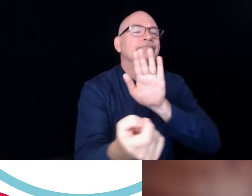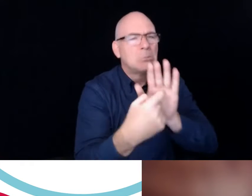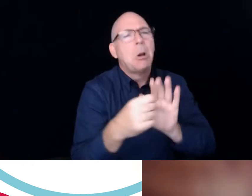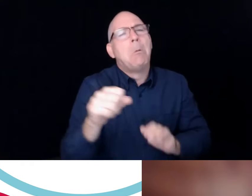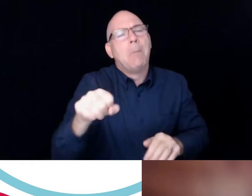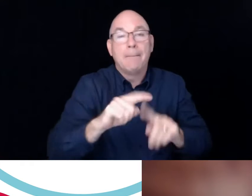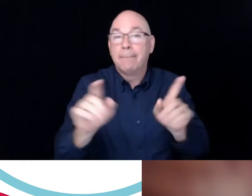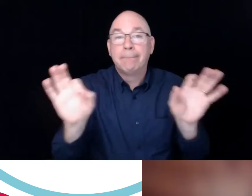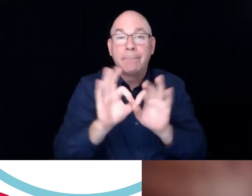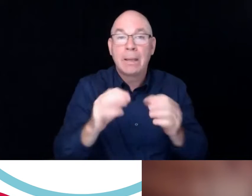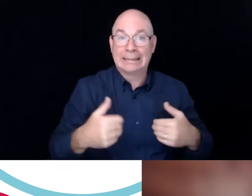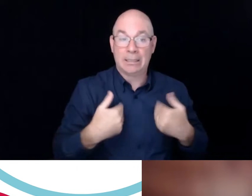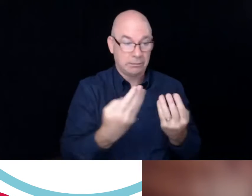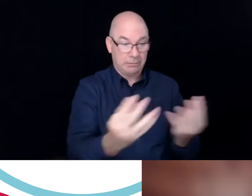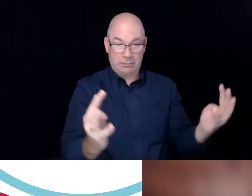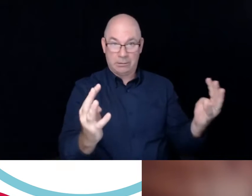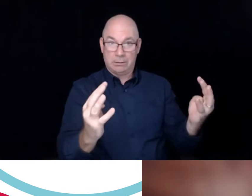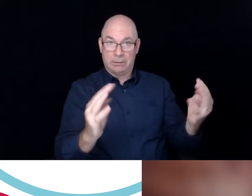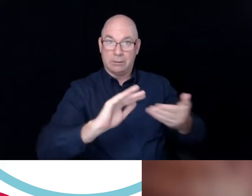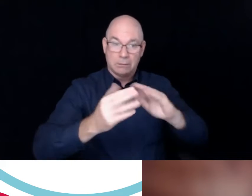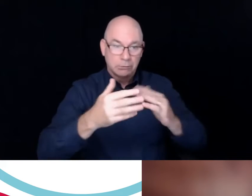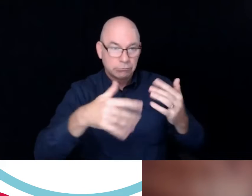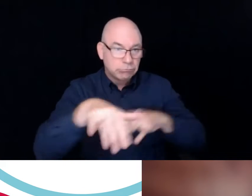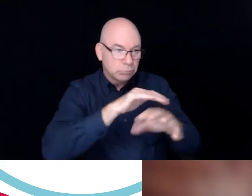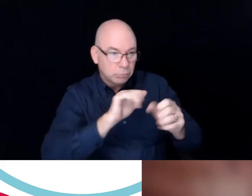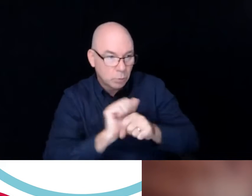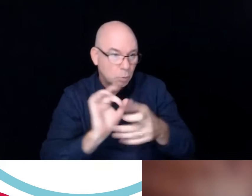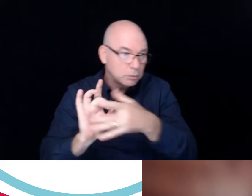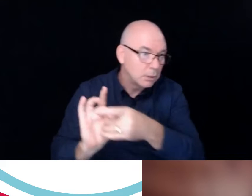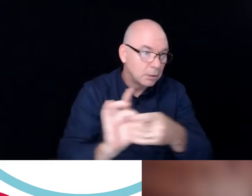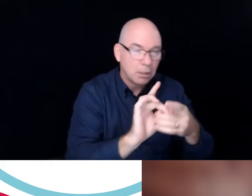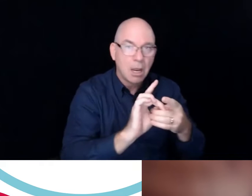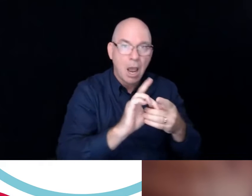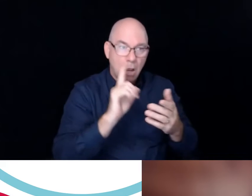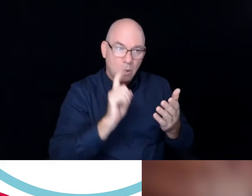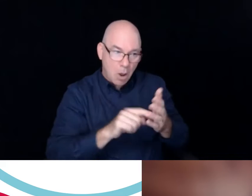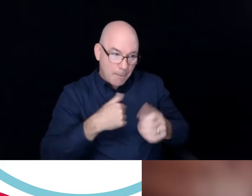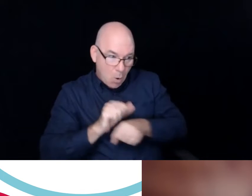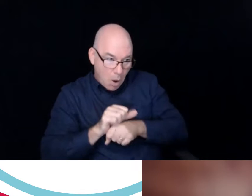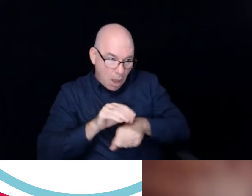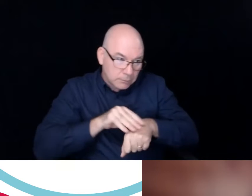with young people at a community level and seeing how your work in civil society changes lives.